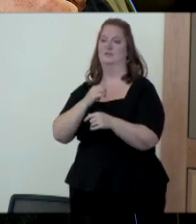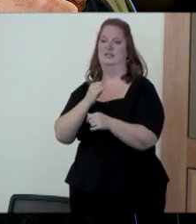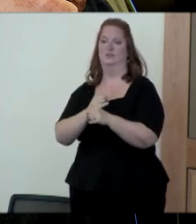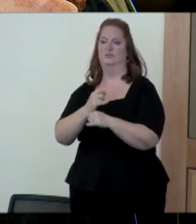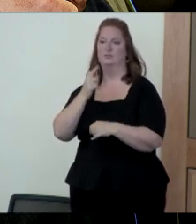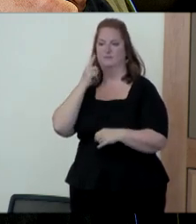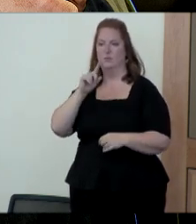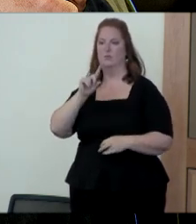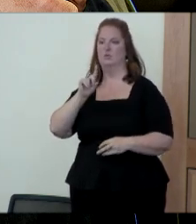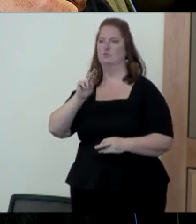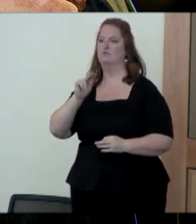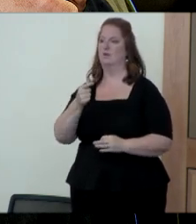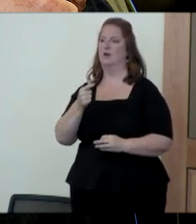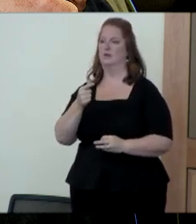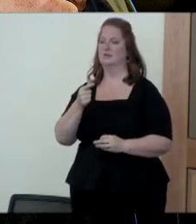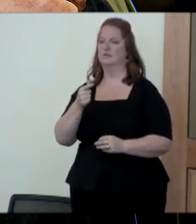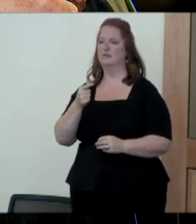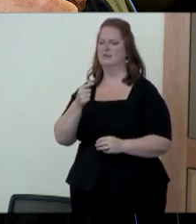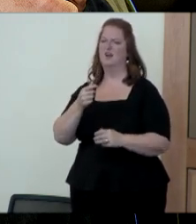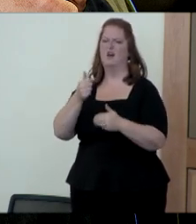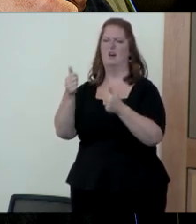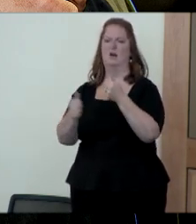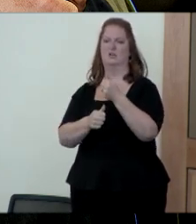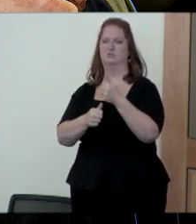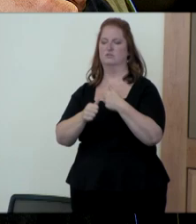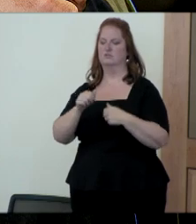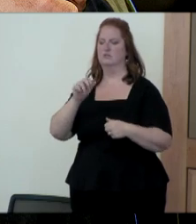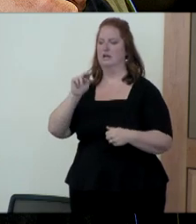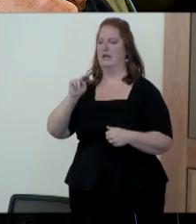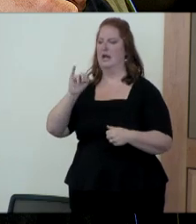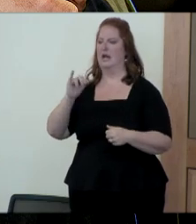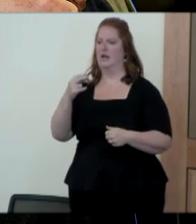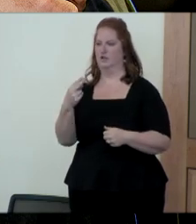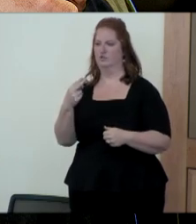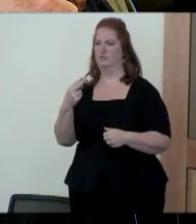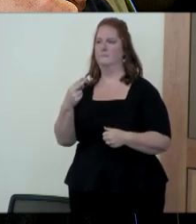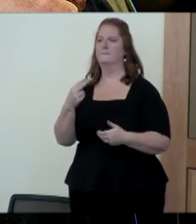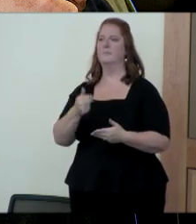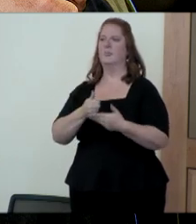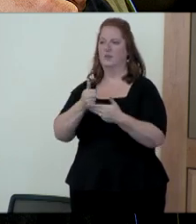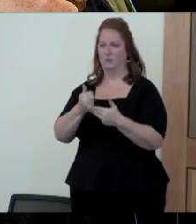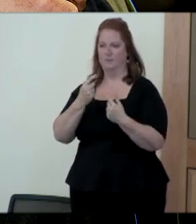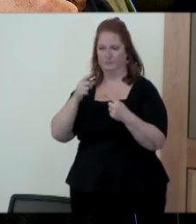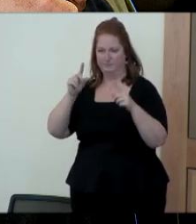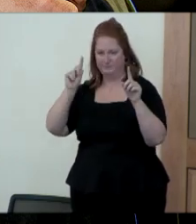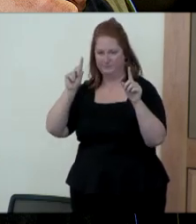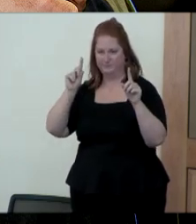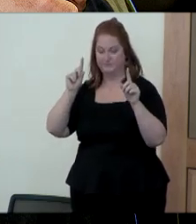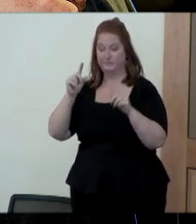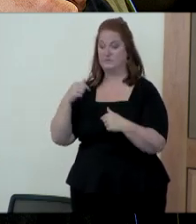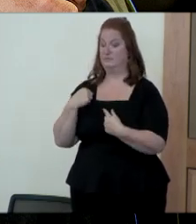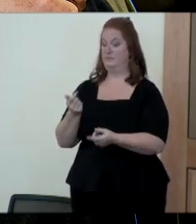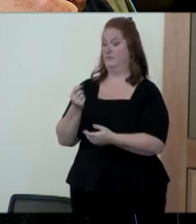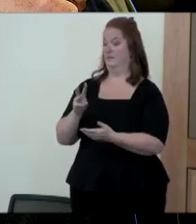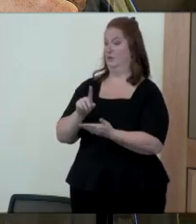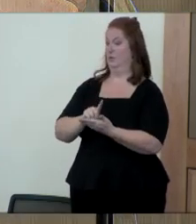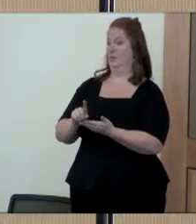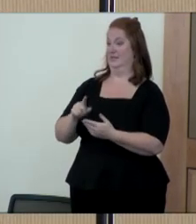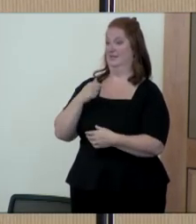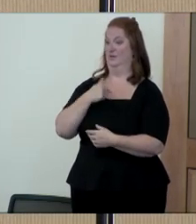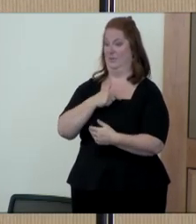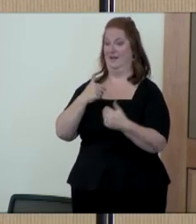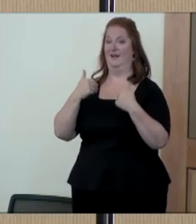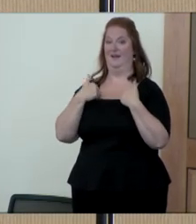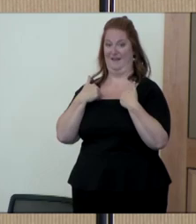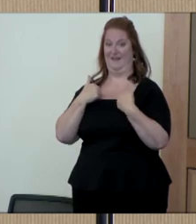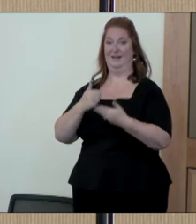Drug Abuse, which is one of the NIHs. And that was designed to help solve this problem. In the last few weeks, we've certainly had our